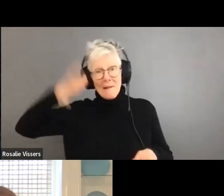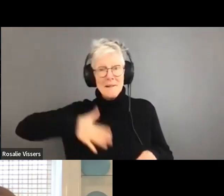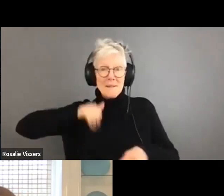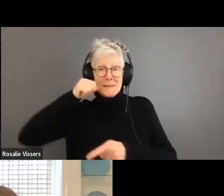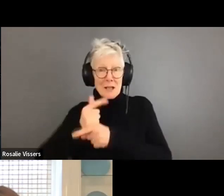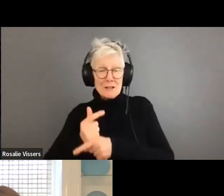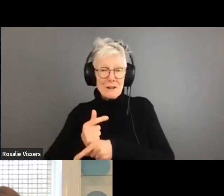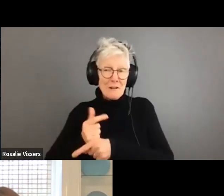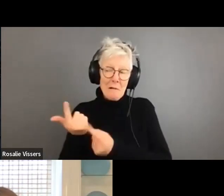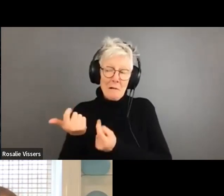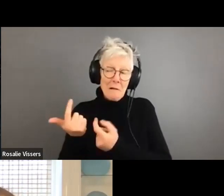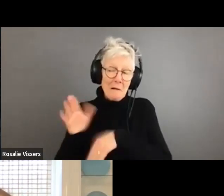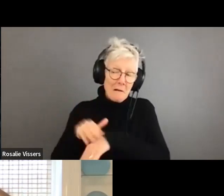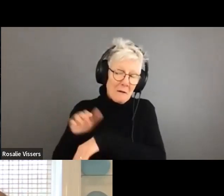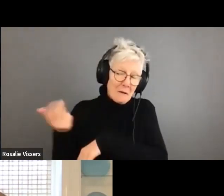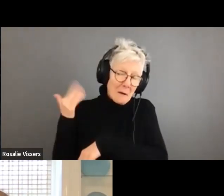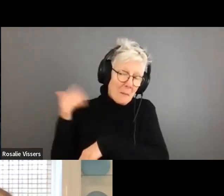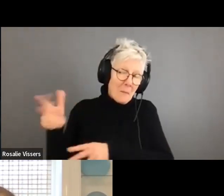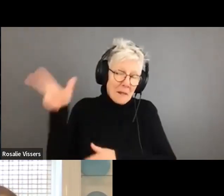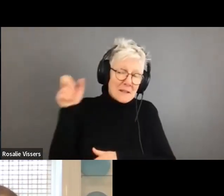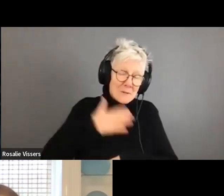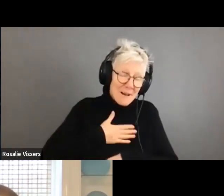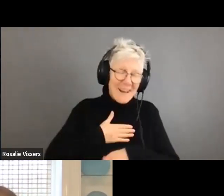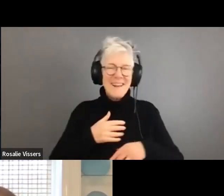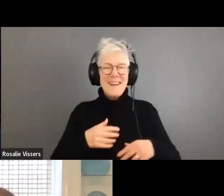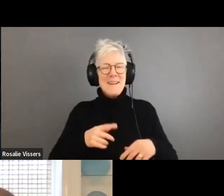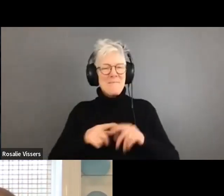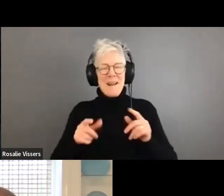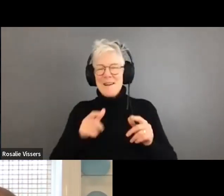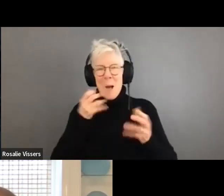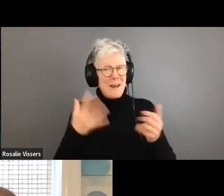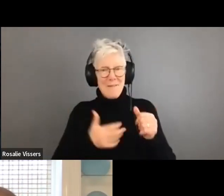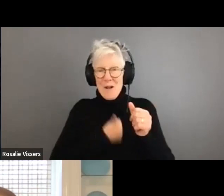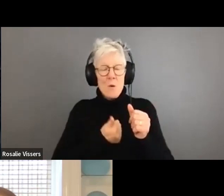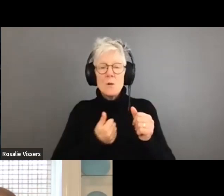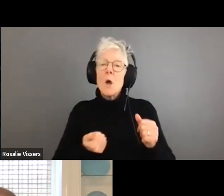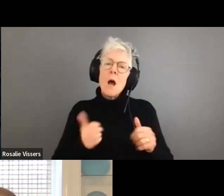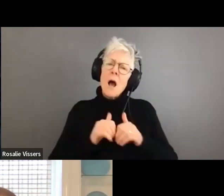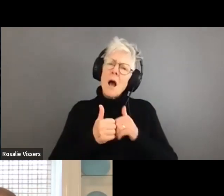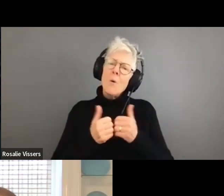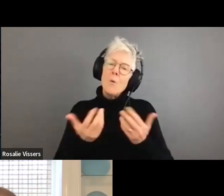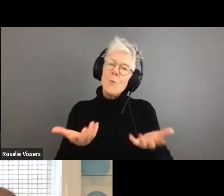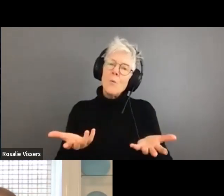watch that type of thing, and call in those favors. But how else would you suggest that you approach people